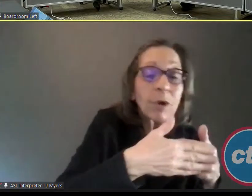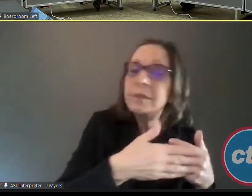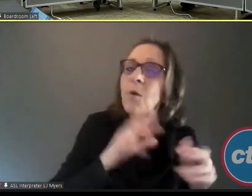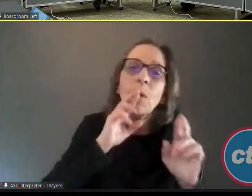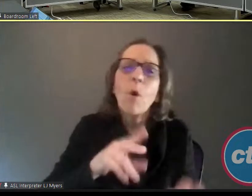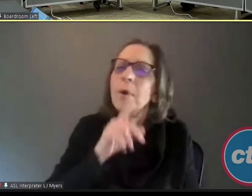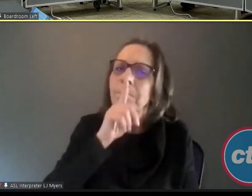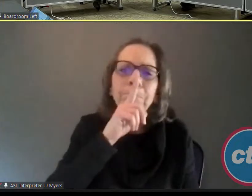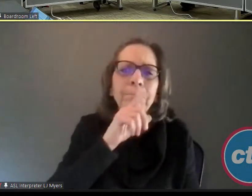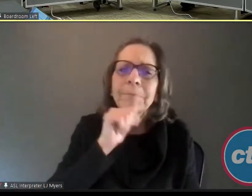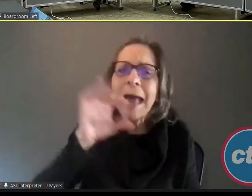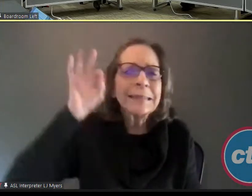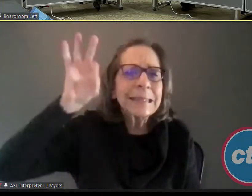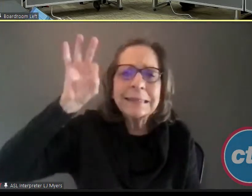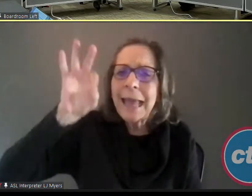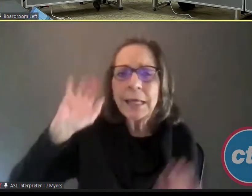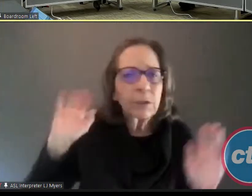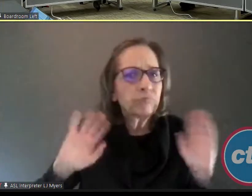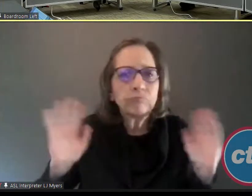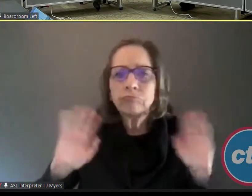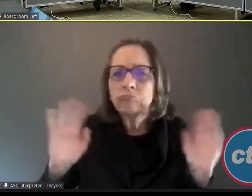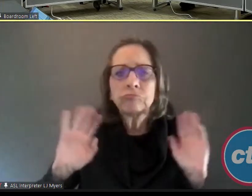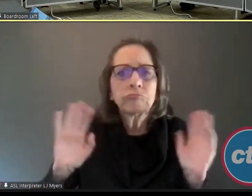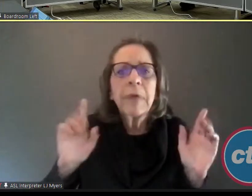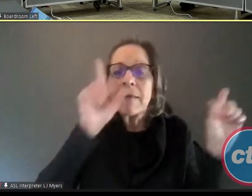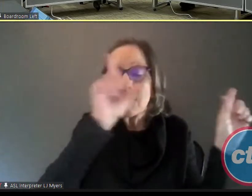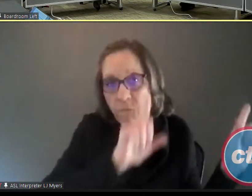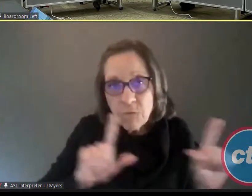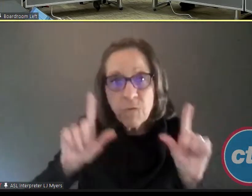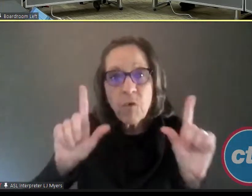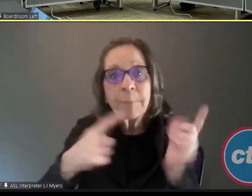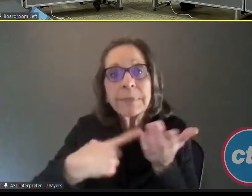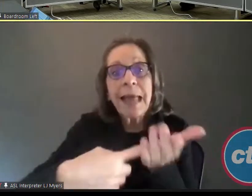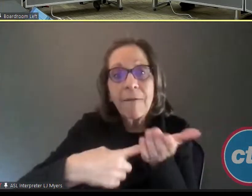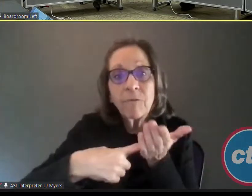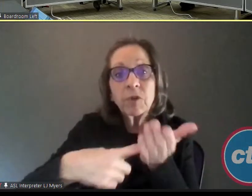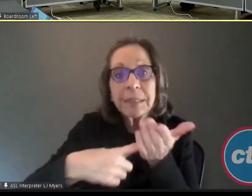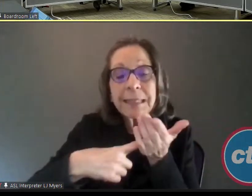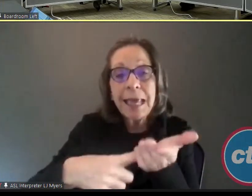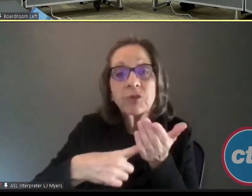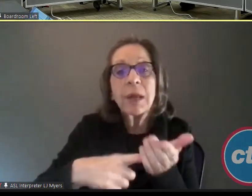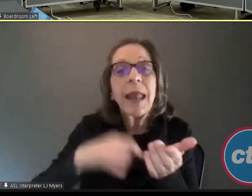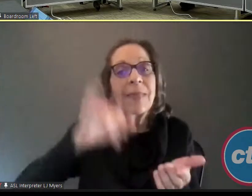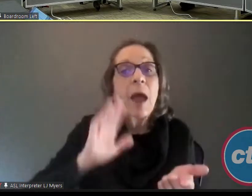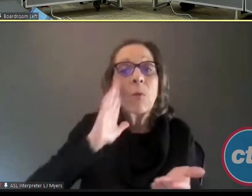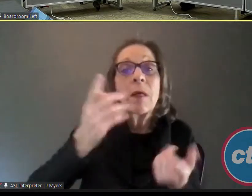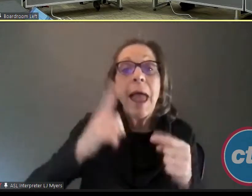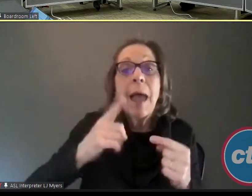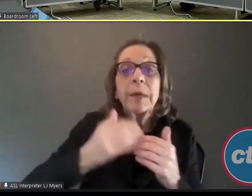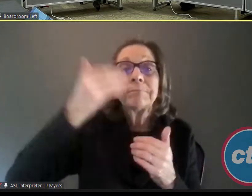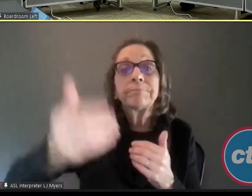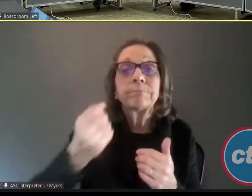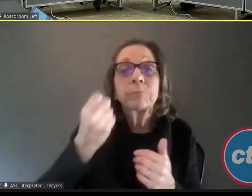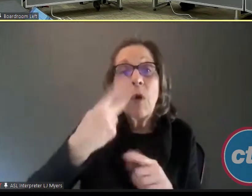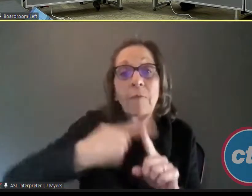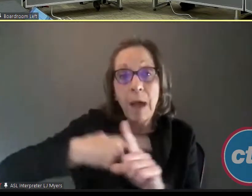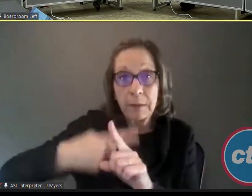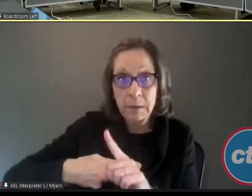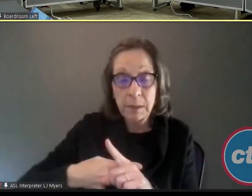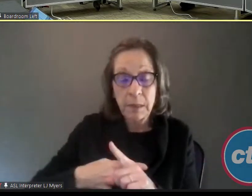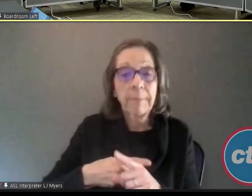say that. The report frames the conversation, and the conversation will occur over the next 12 months. At the end